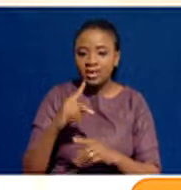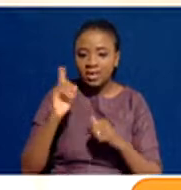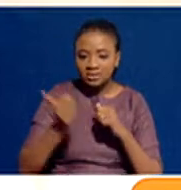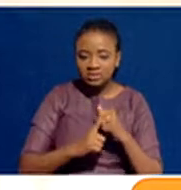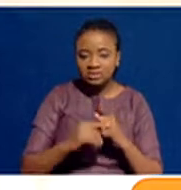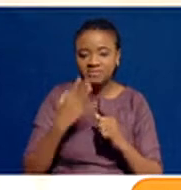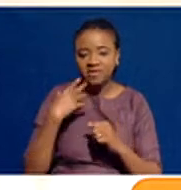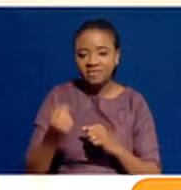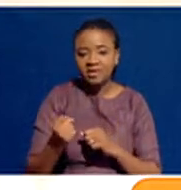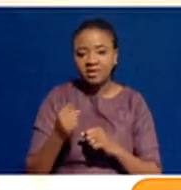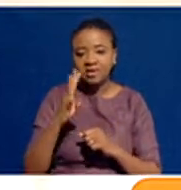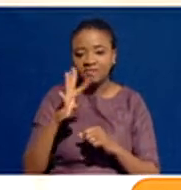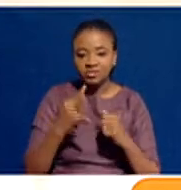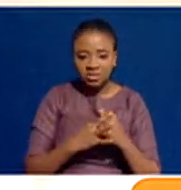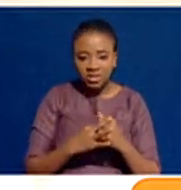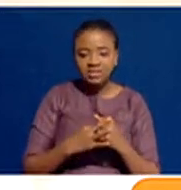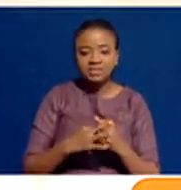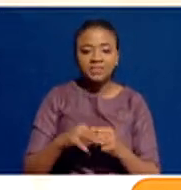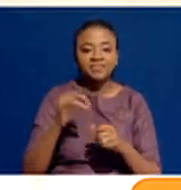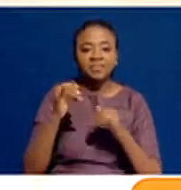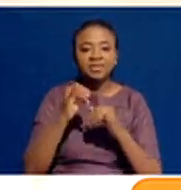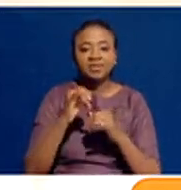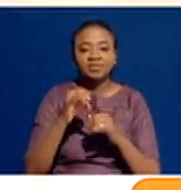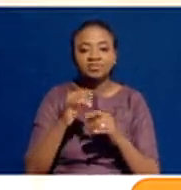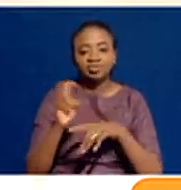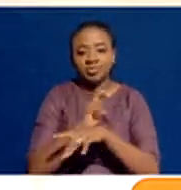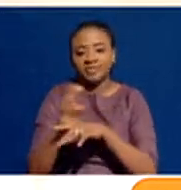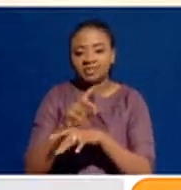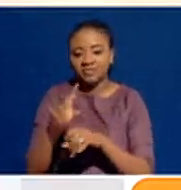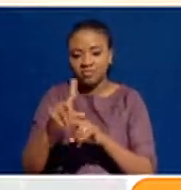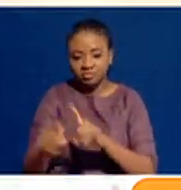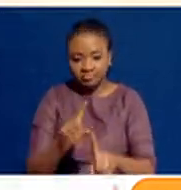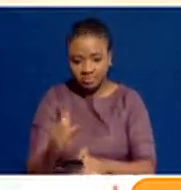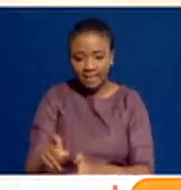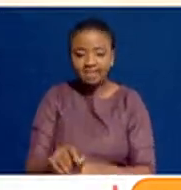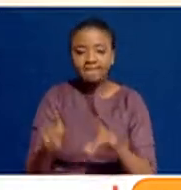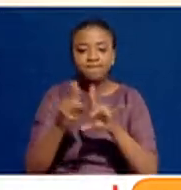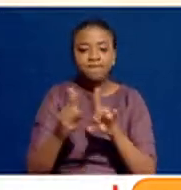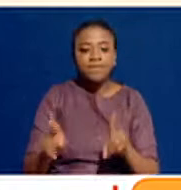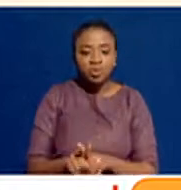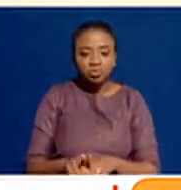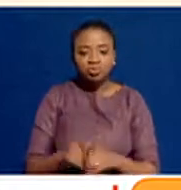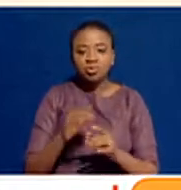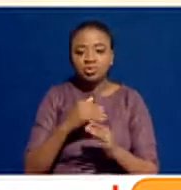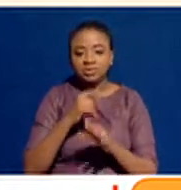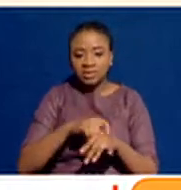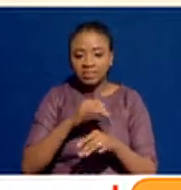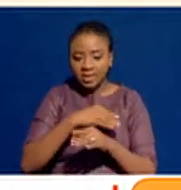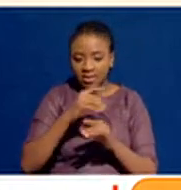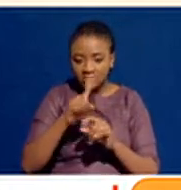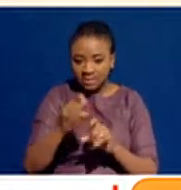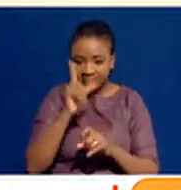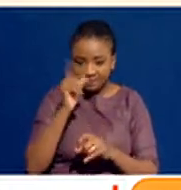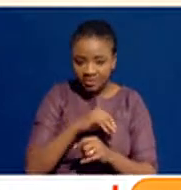206,548 invigilators. And at the end of these examinations, we will also have